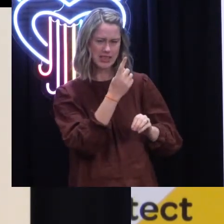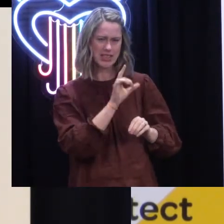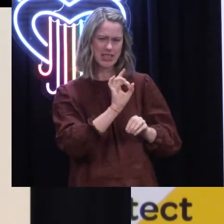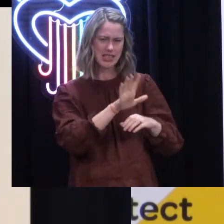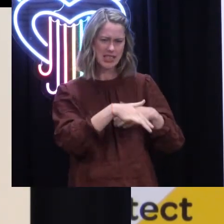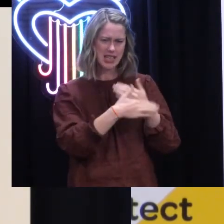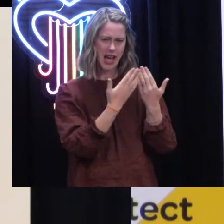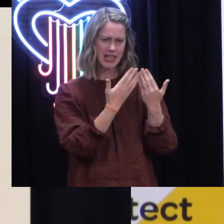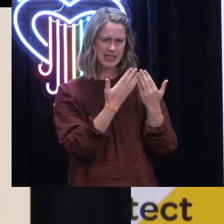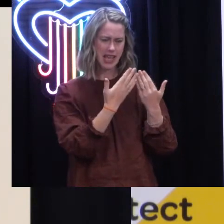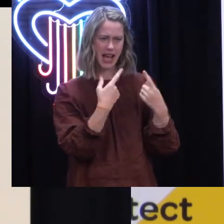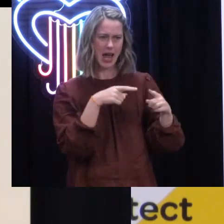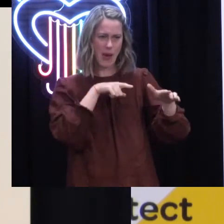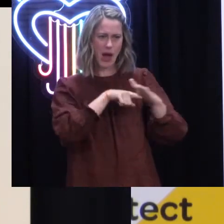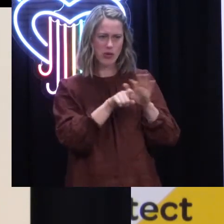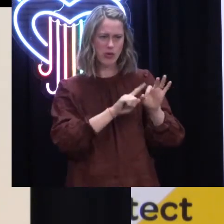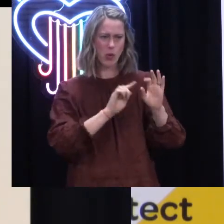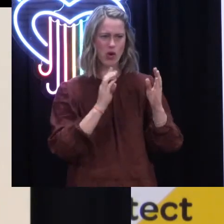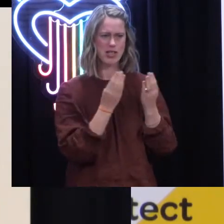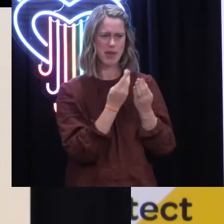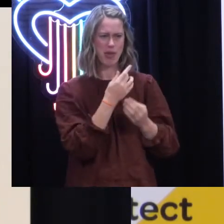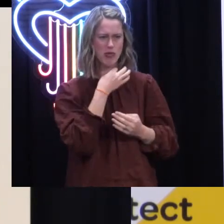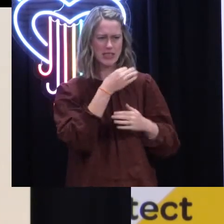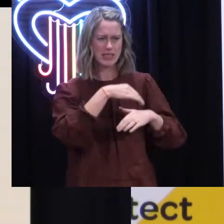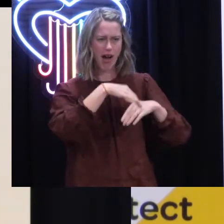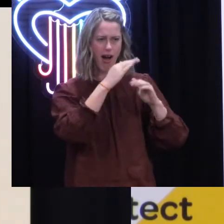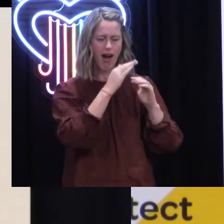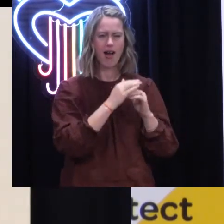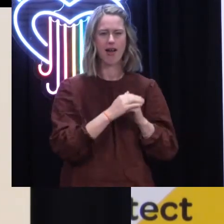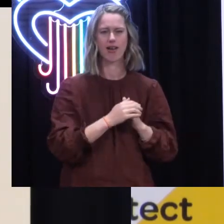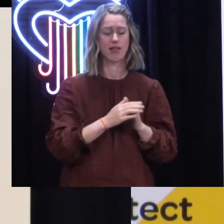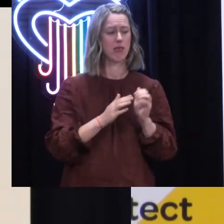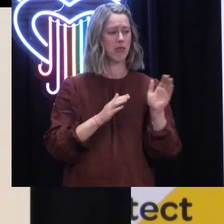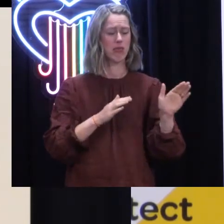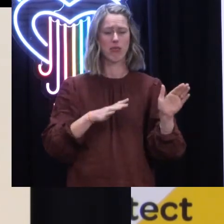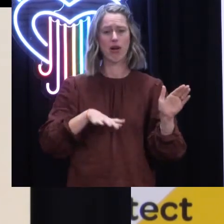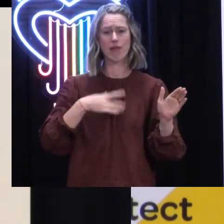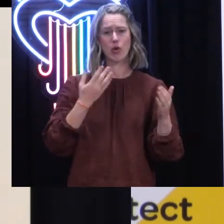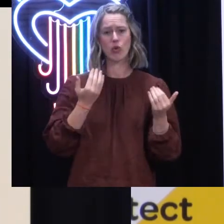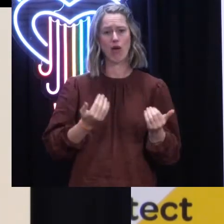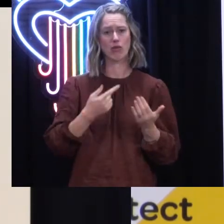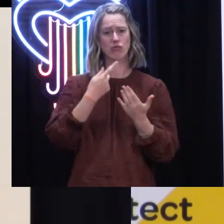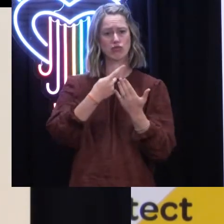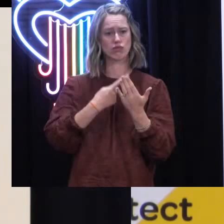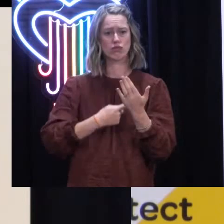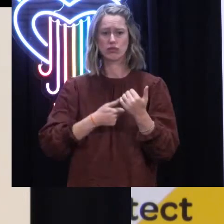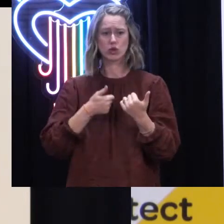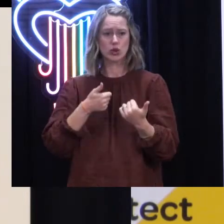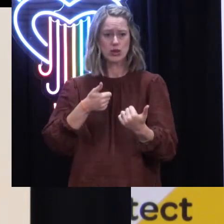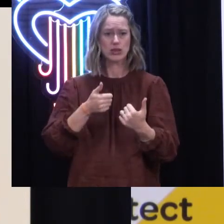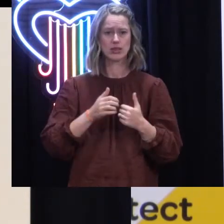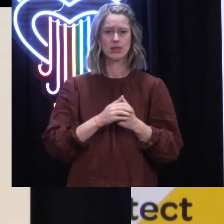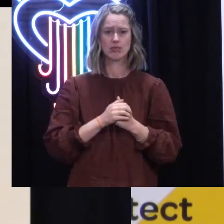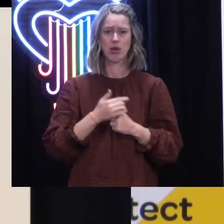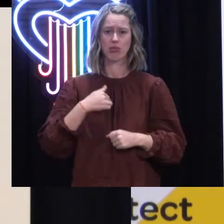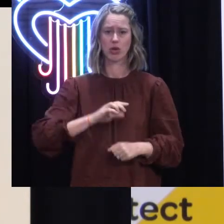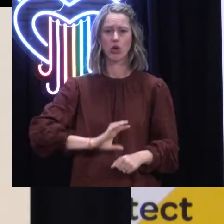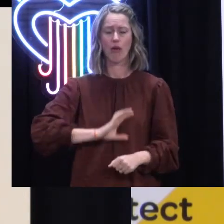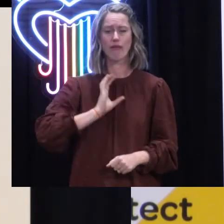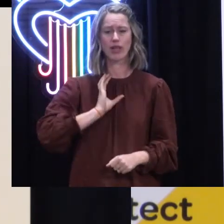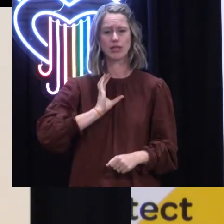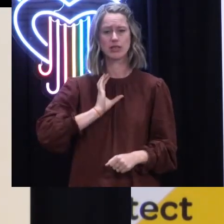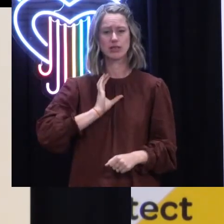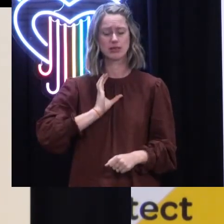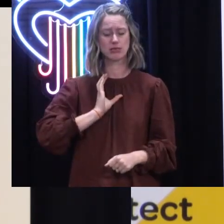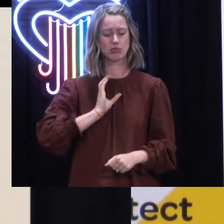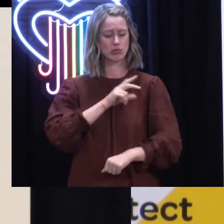days when there's clearly a greater risk? No, I think that the current protocol is very good, and I have a lot of confidence in our